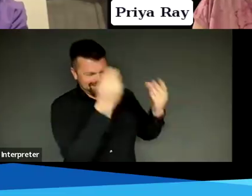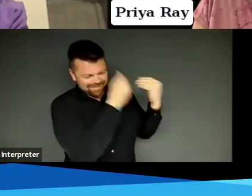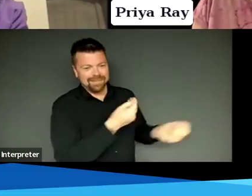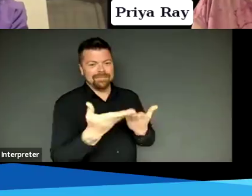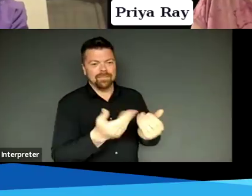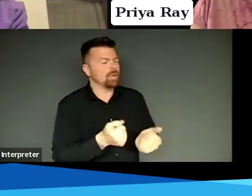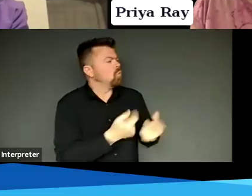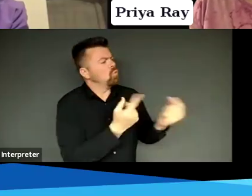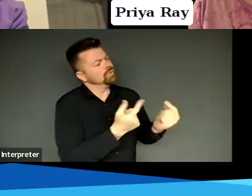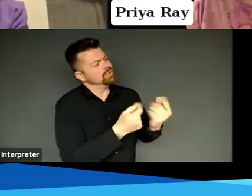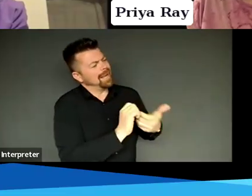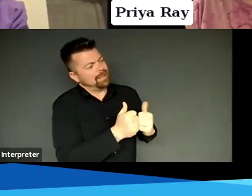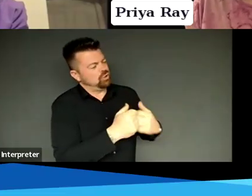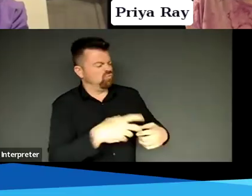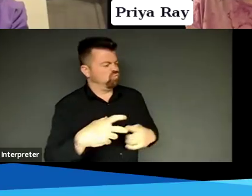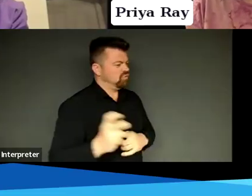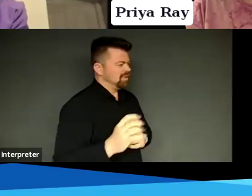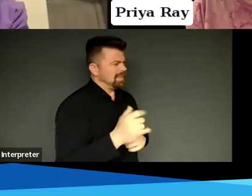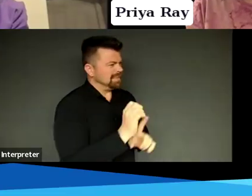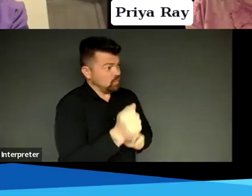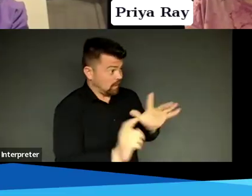How did you conquer that? Because it's a challenge.